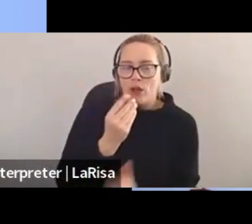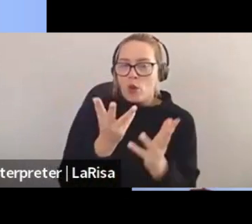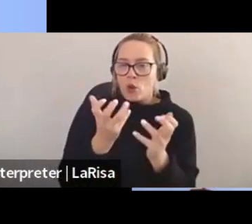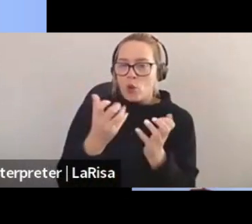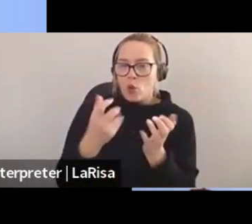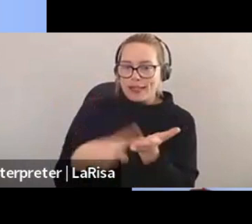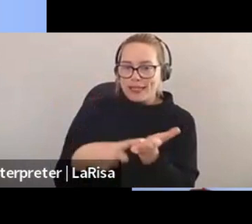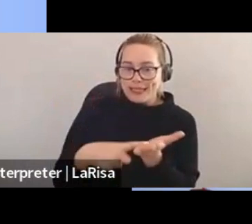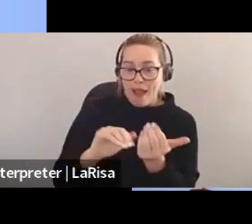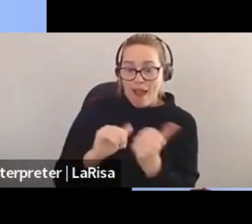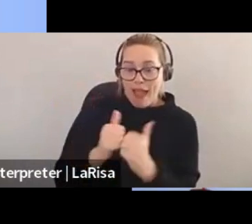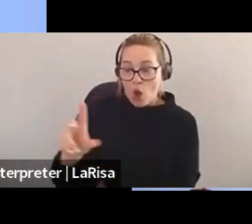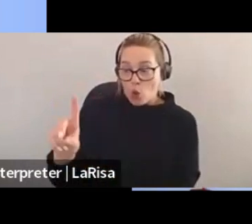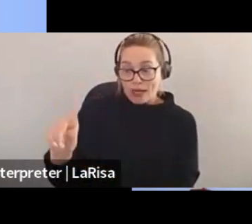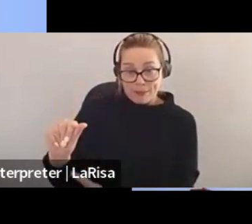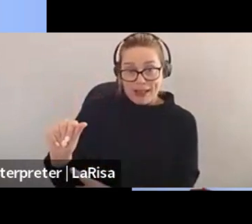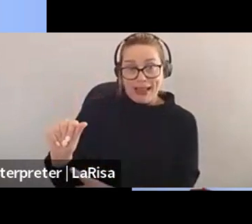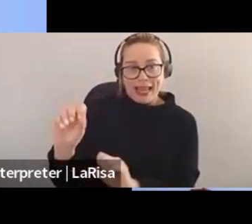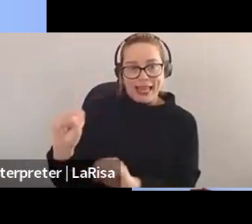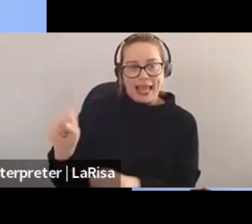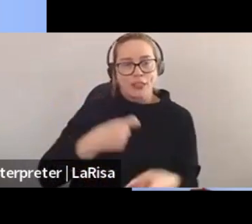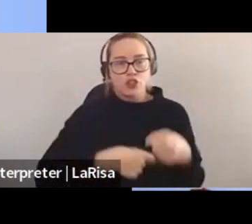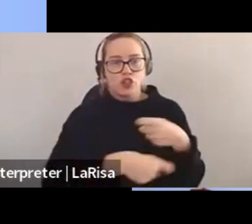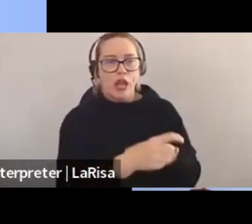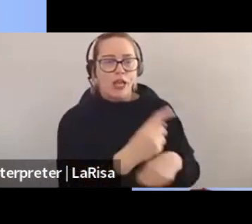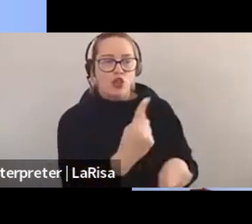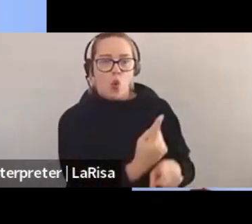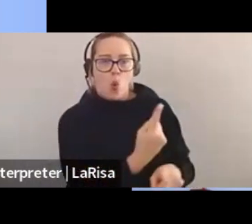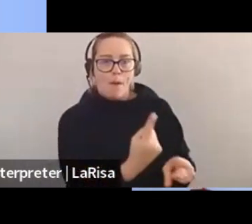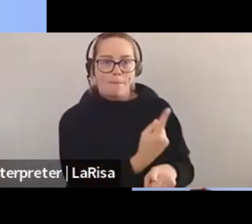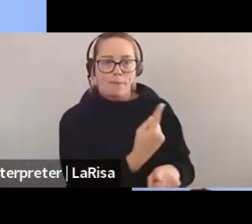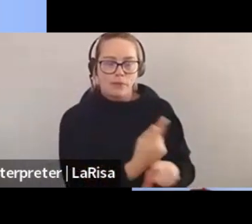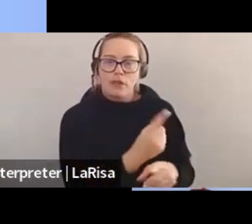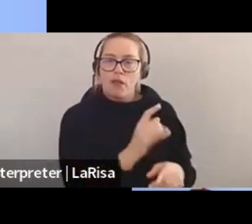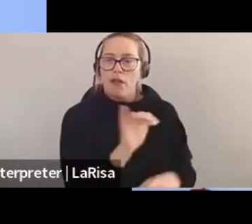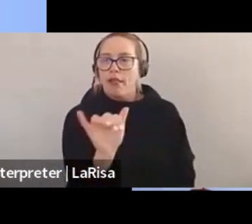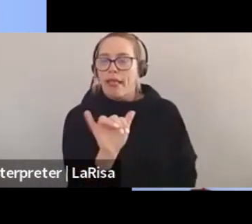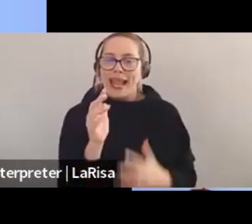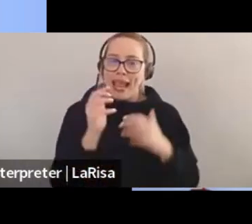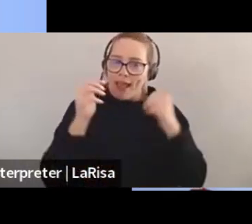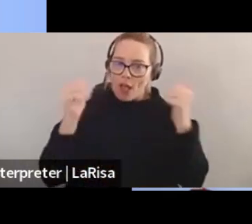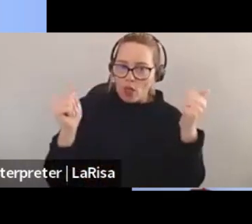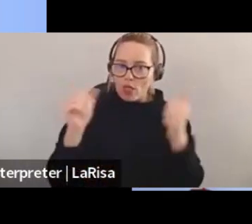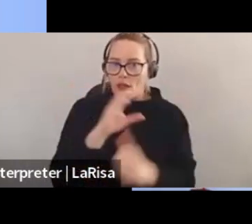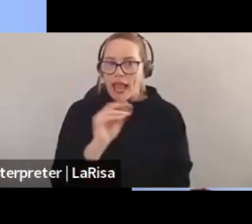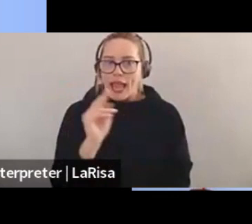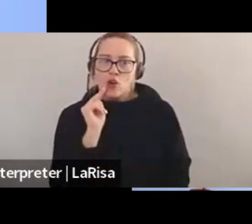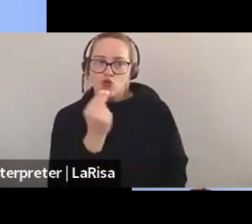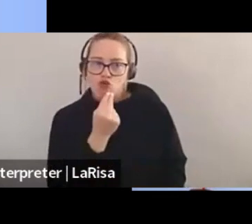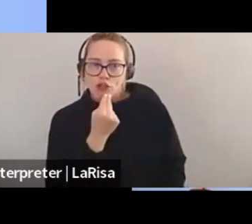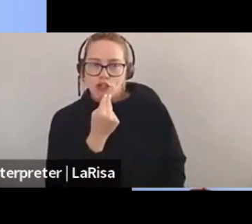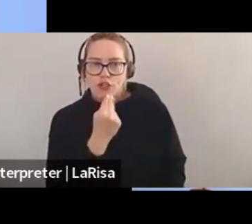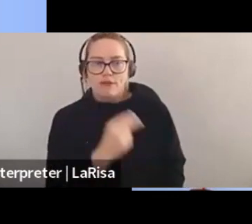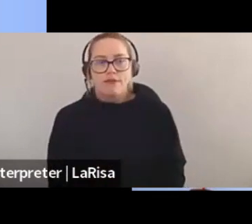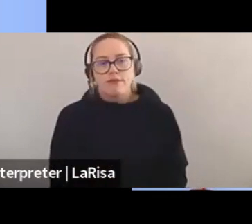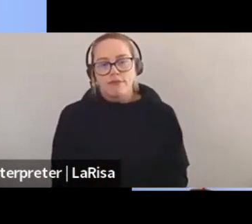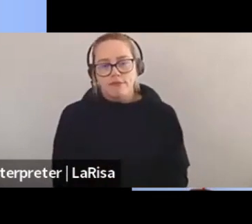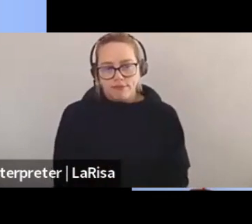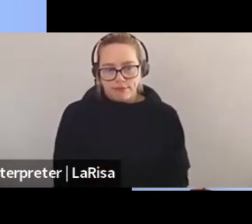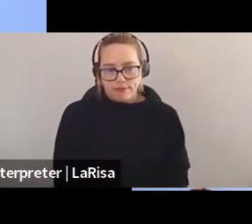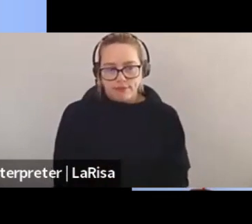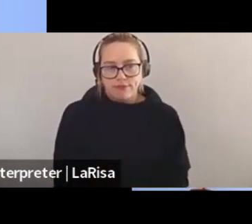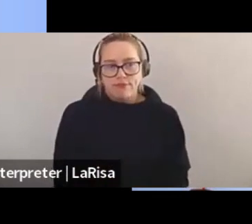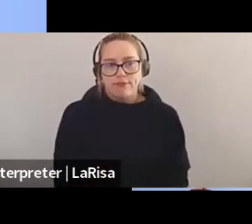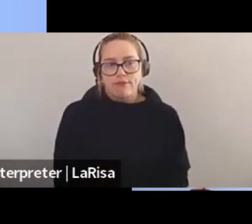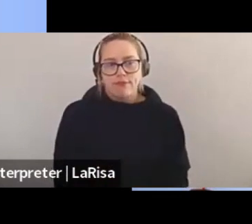eating, kind of talk about how disability can change the norms and expectations surrounding those